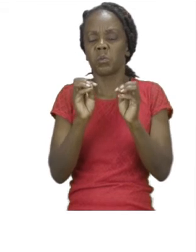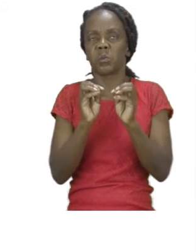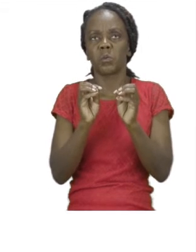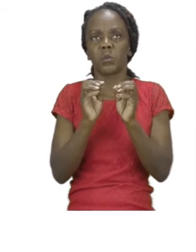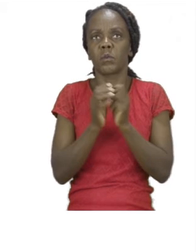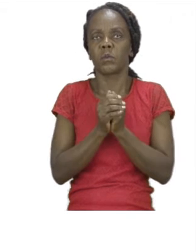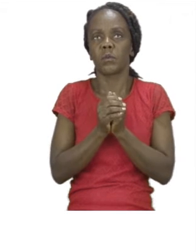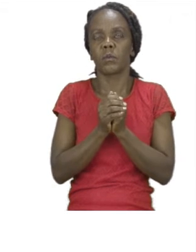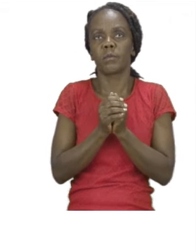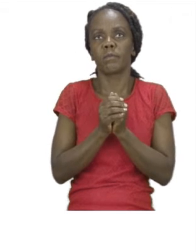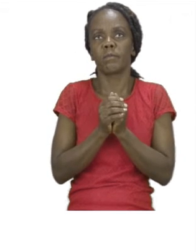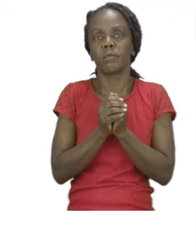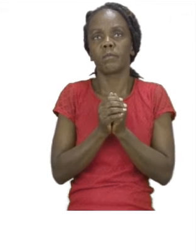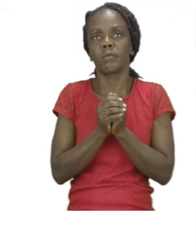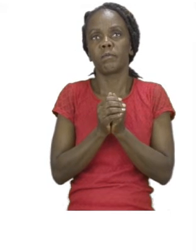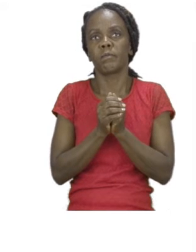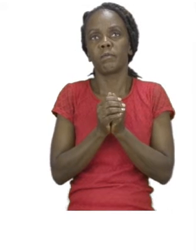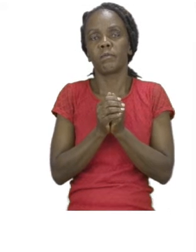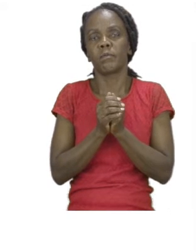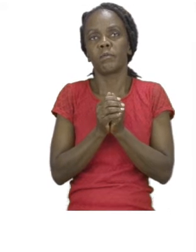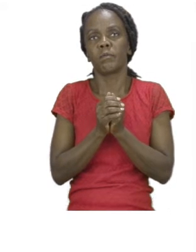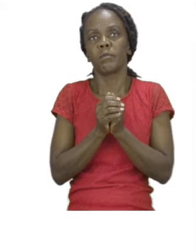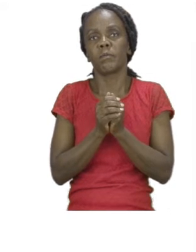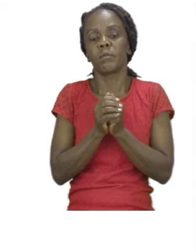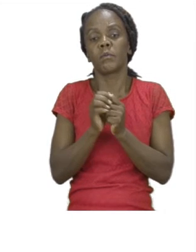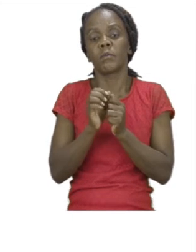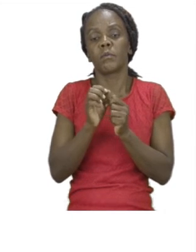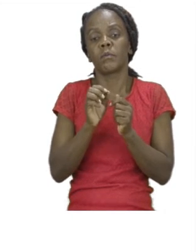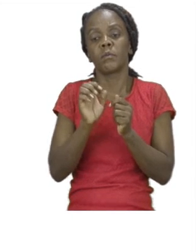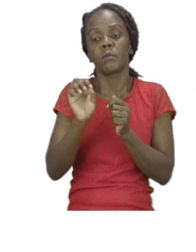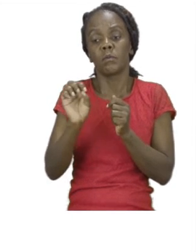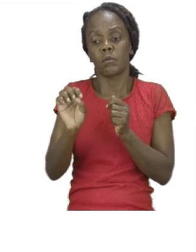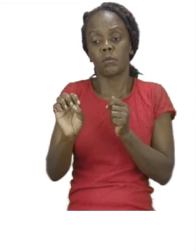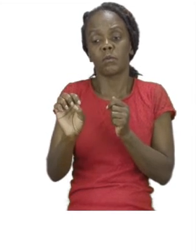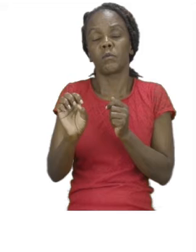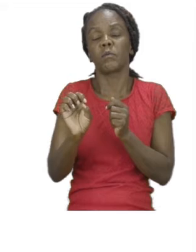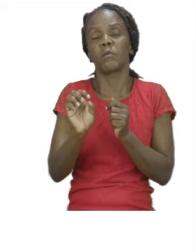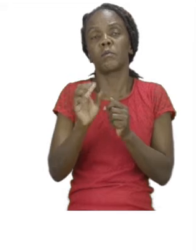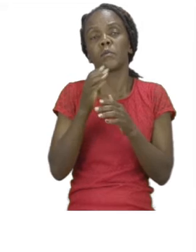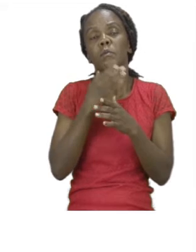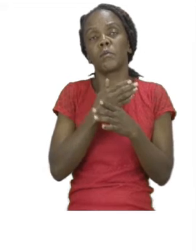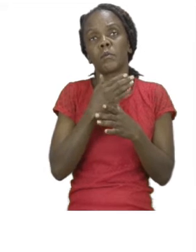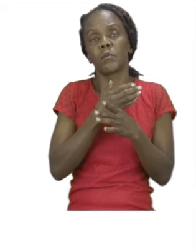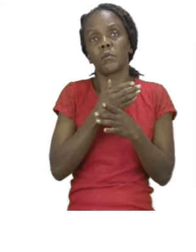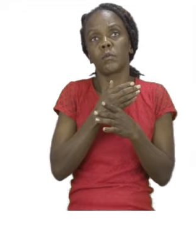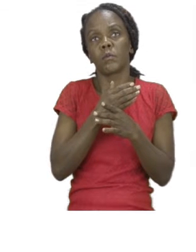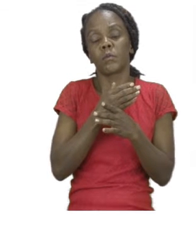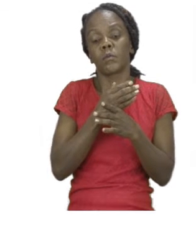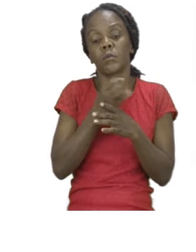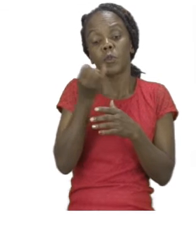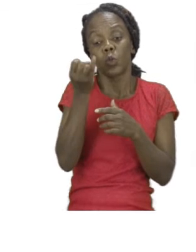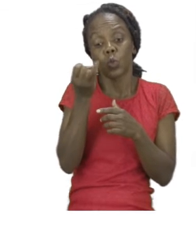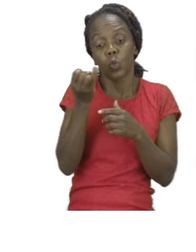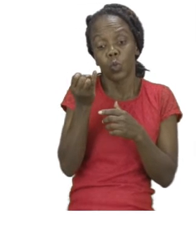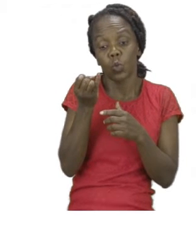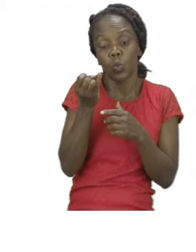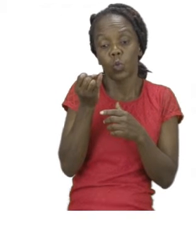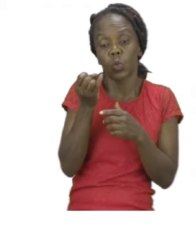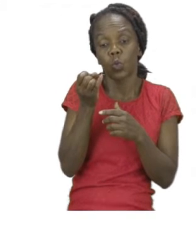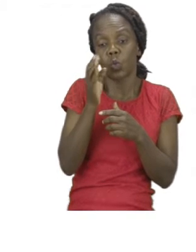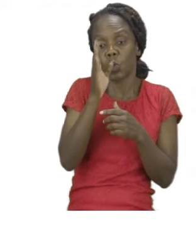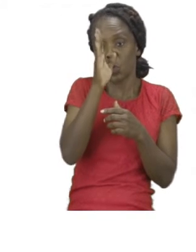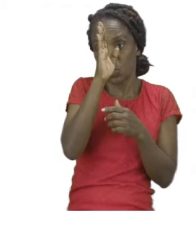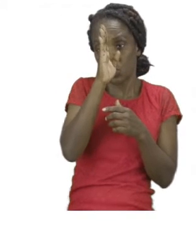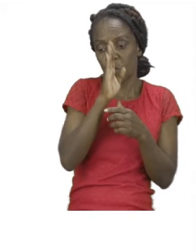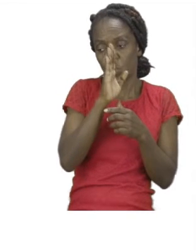fill in the missing parts of the girl. Now, as you can already see, she has one